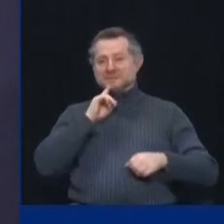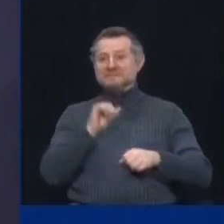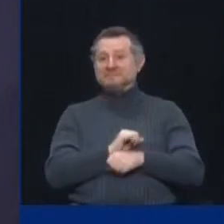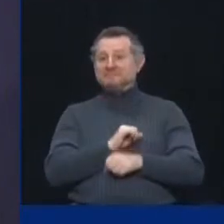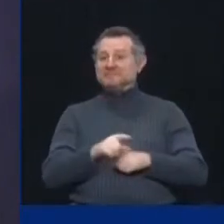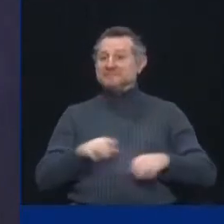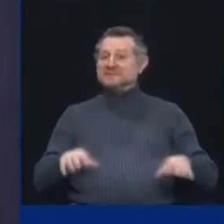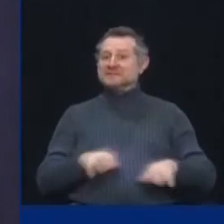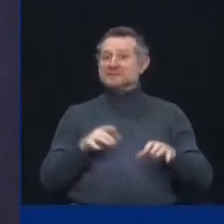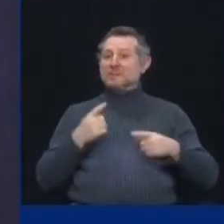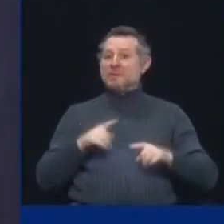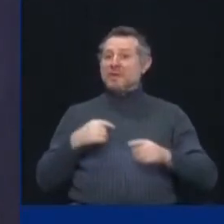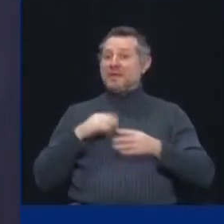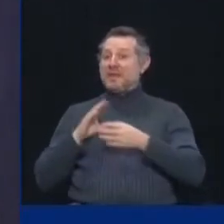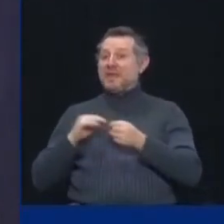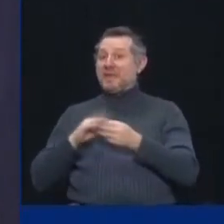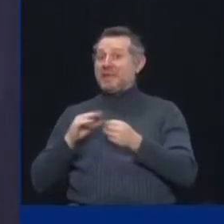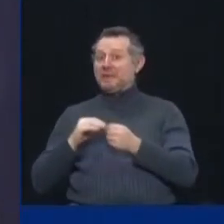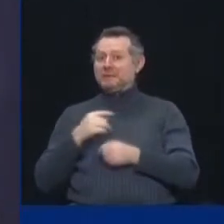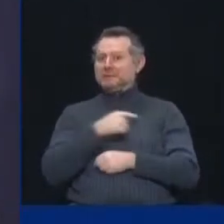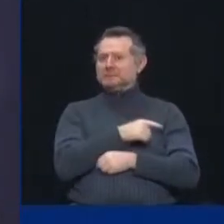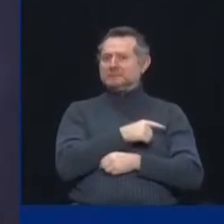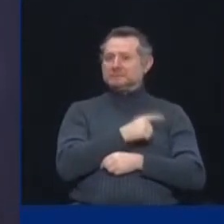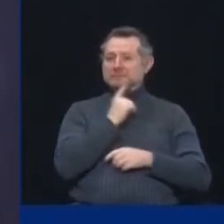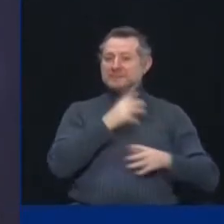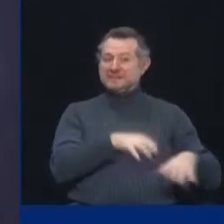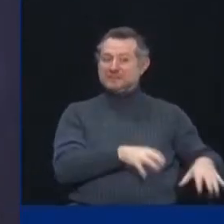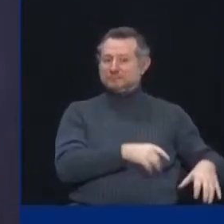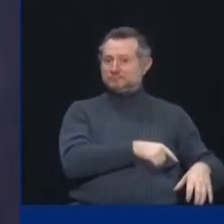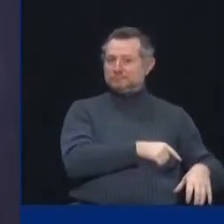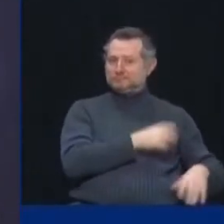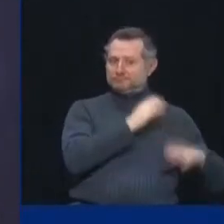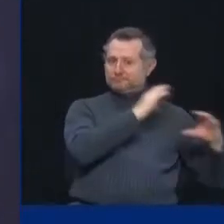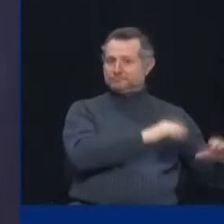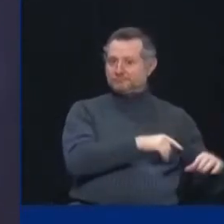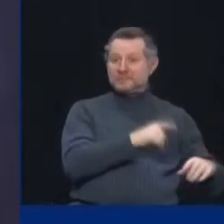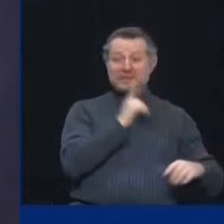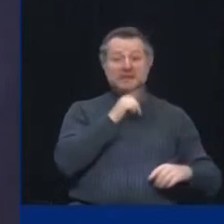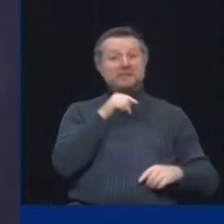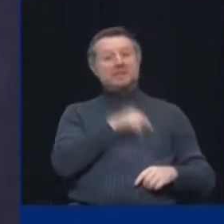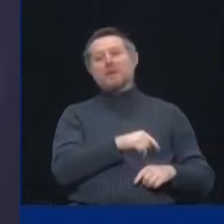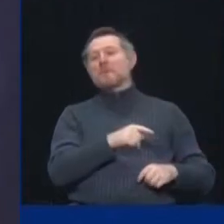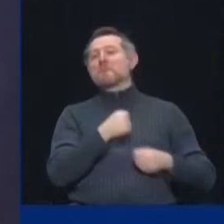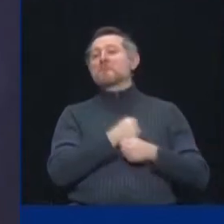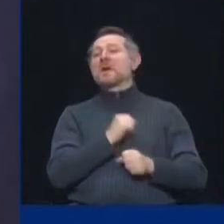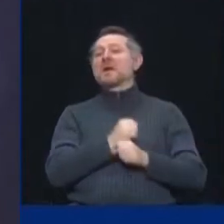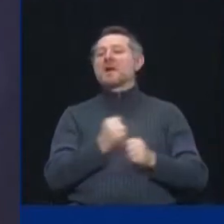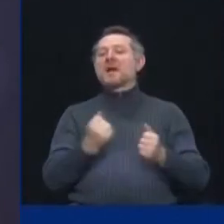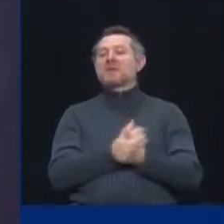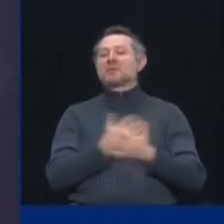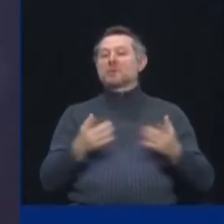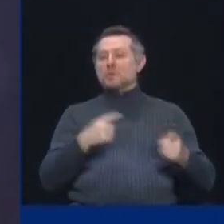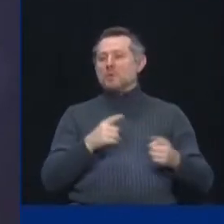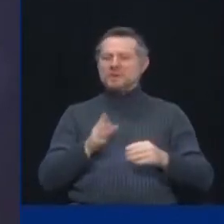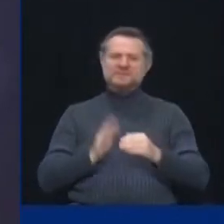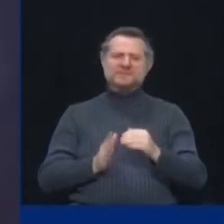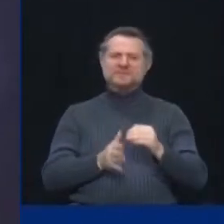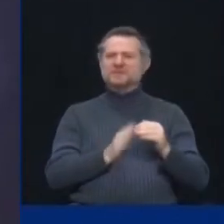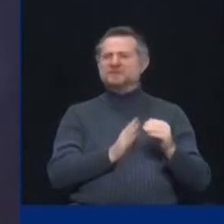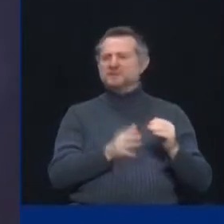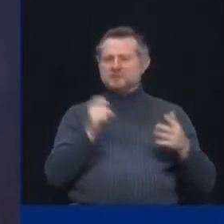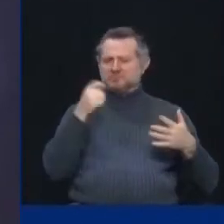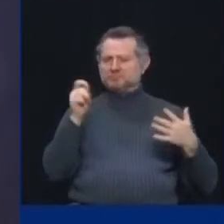today. And he makes things happen in government like no one I've ever worked with before. These